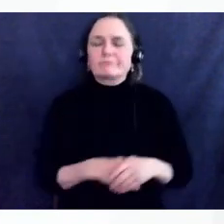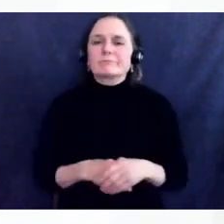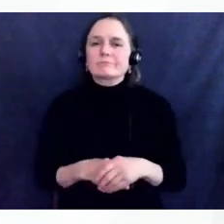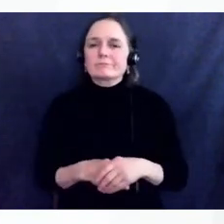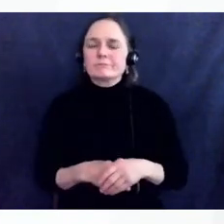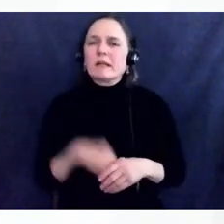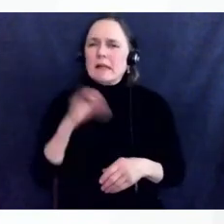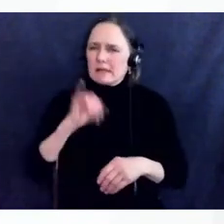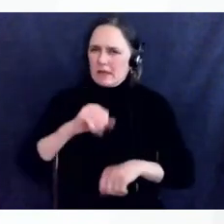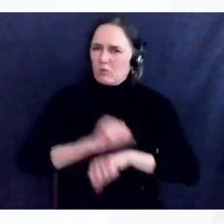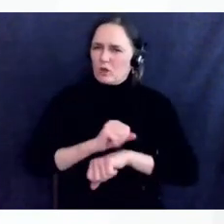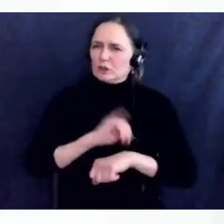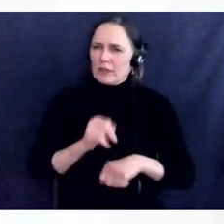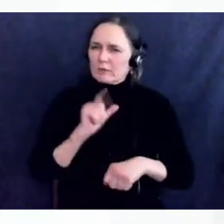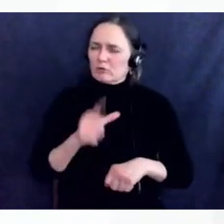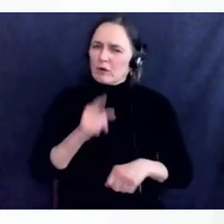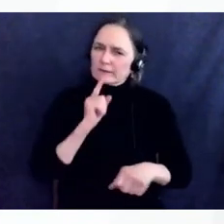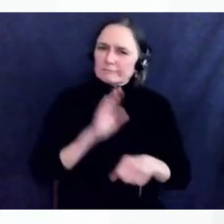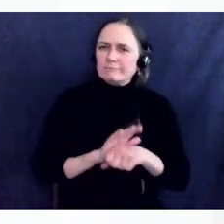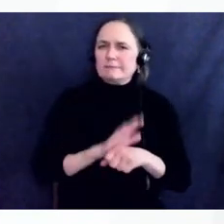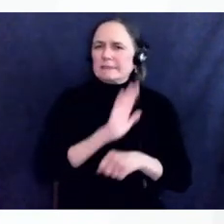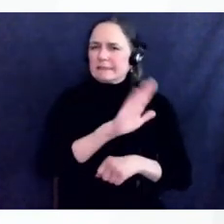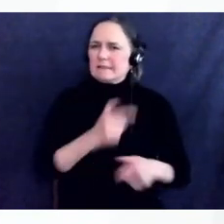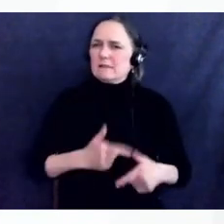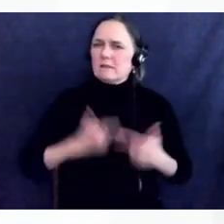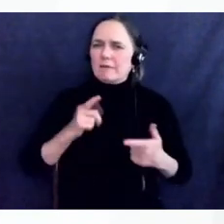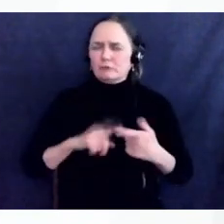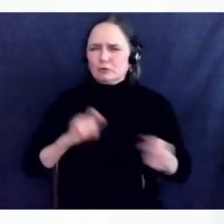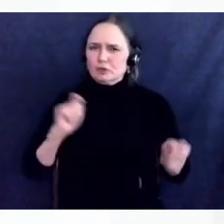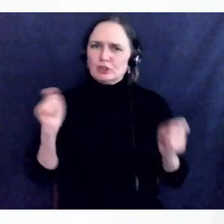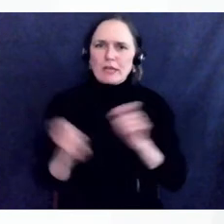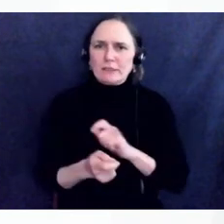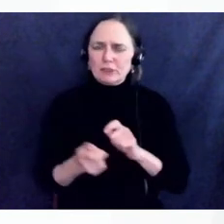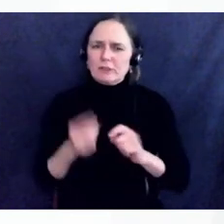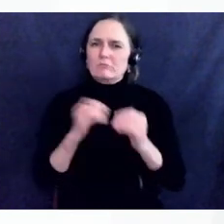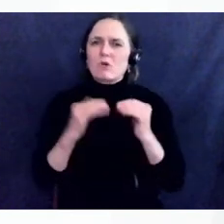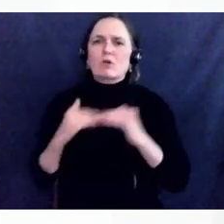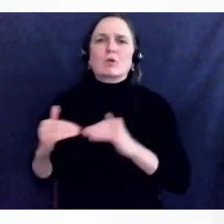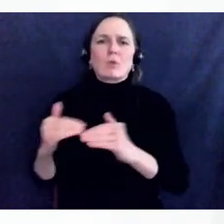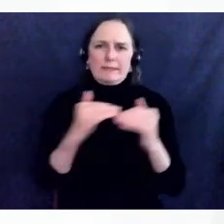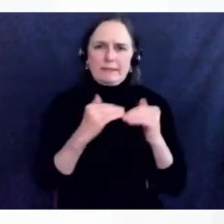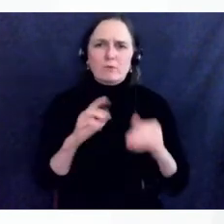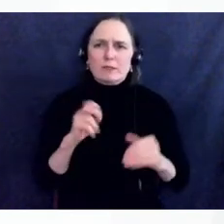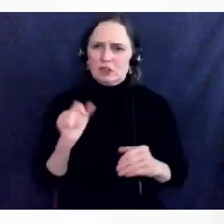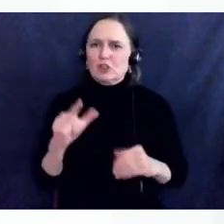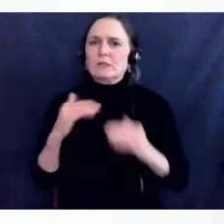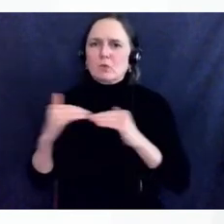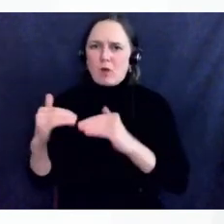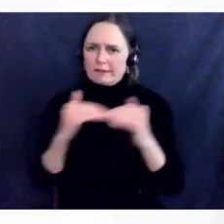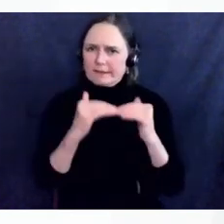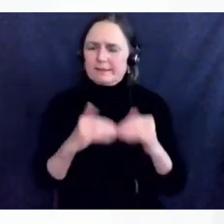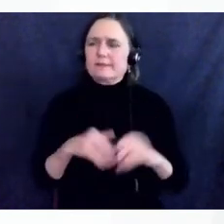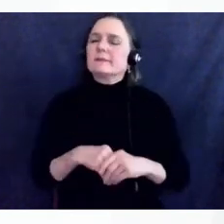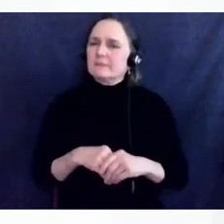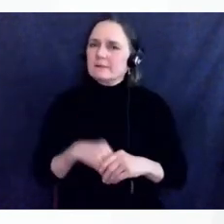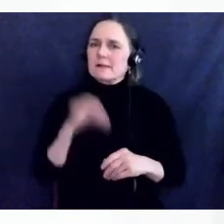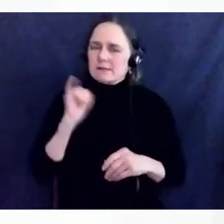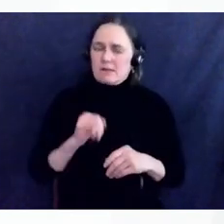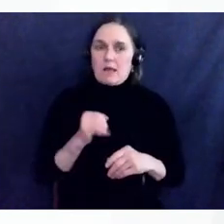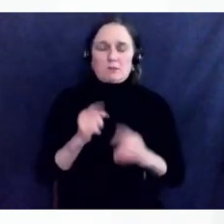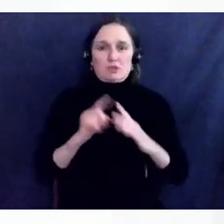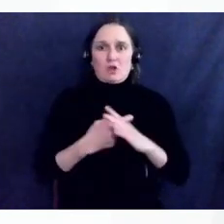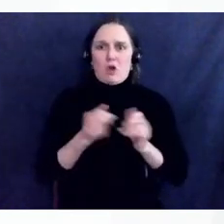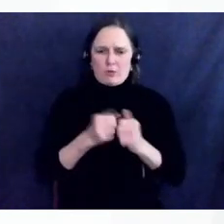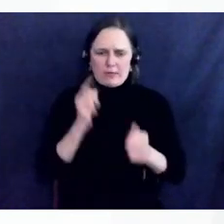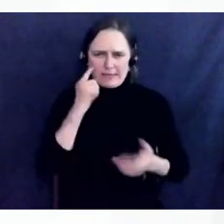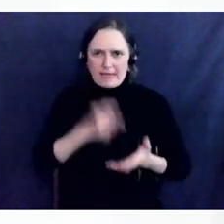and learning to see the world through eyes of others. I grew up in a small and completely segregated town in